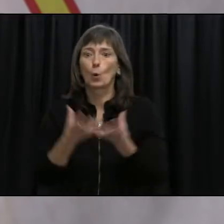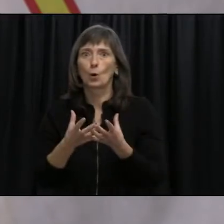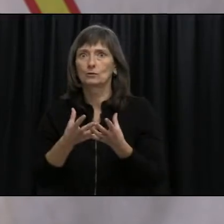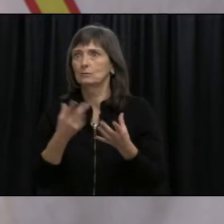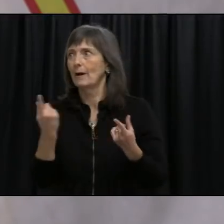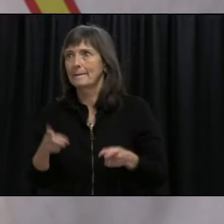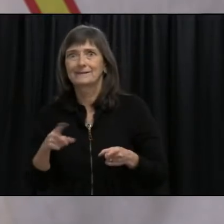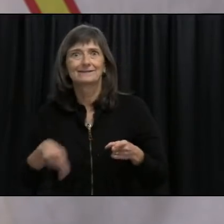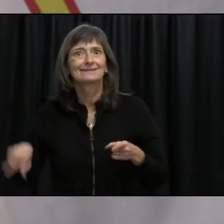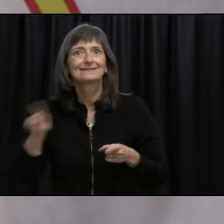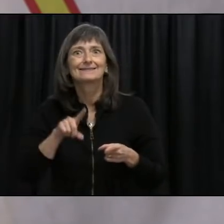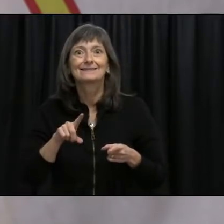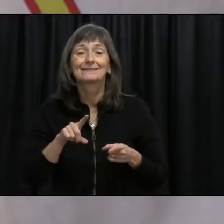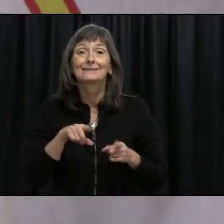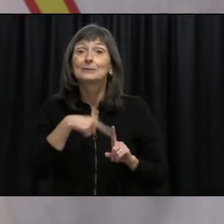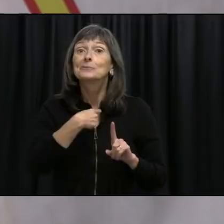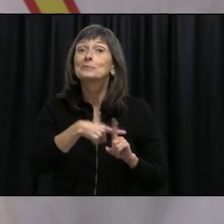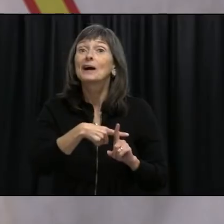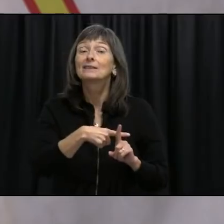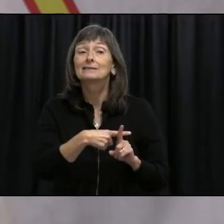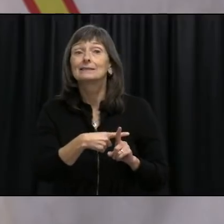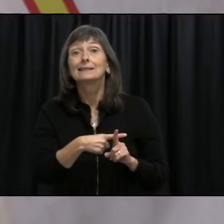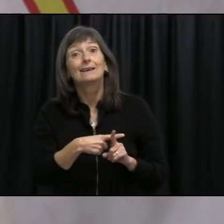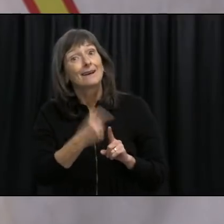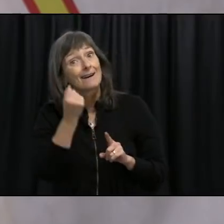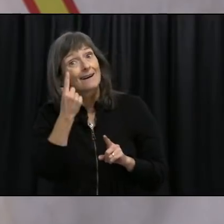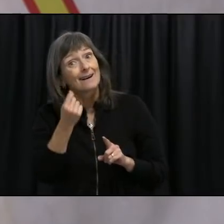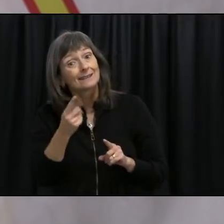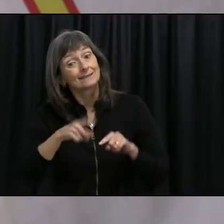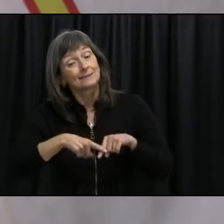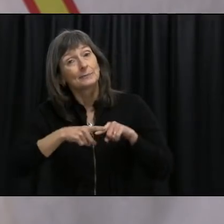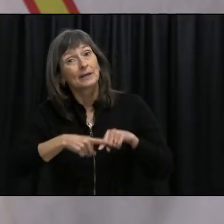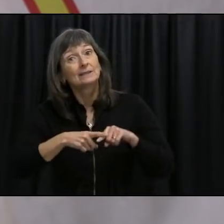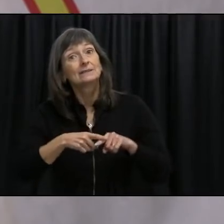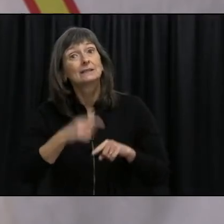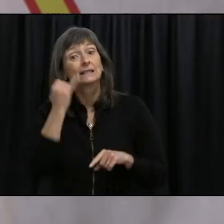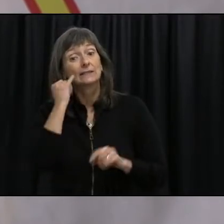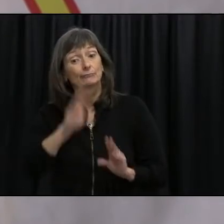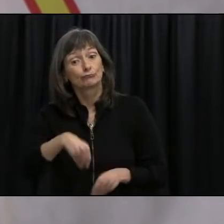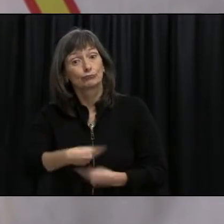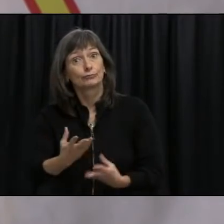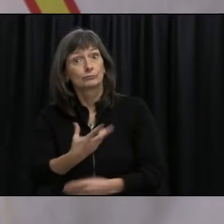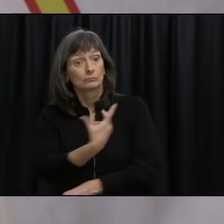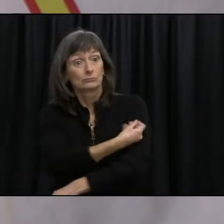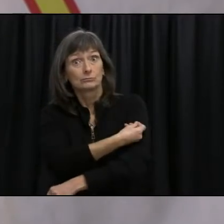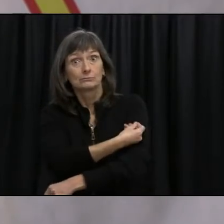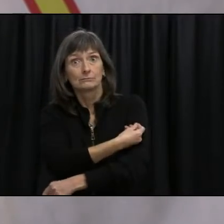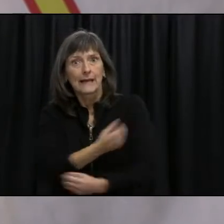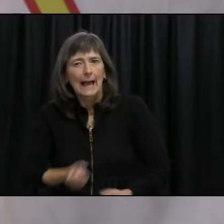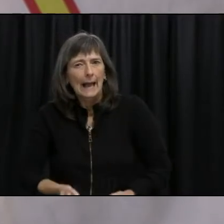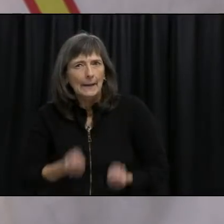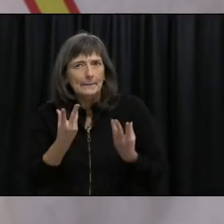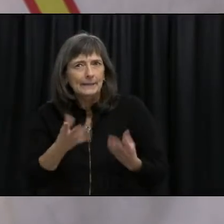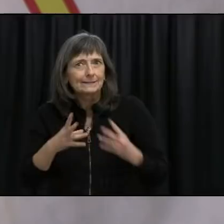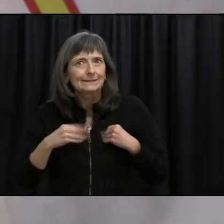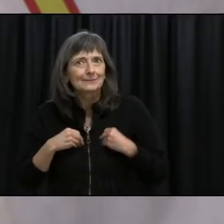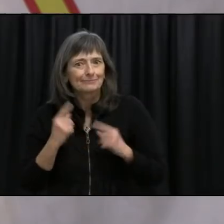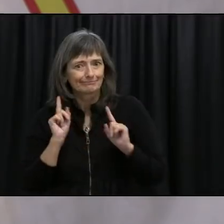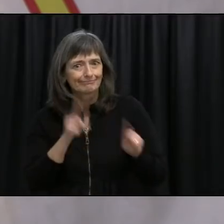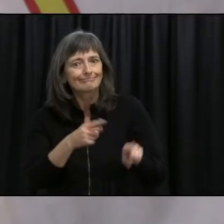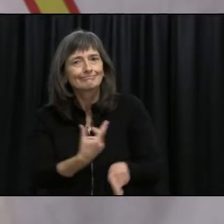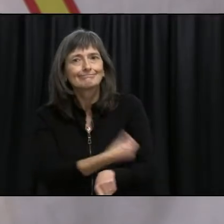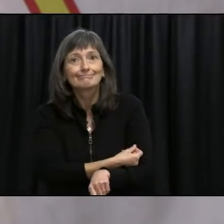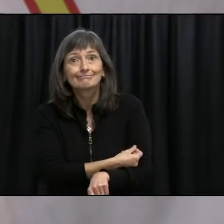of the country decides to get vaccinated, which we hope will be in excess of 60 or